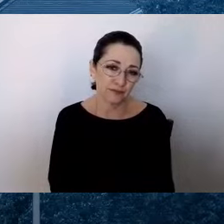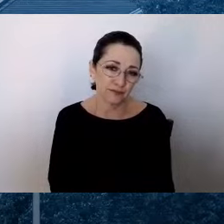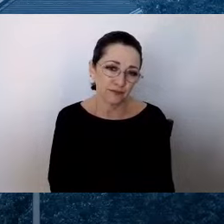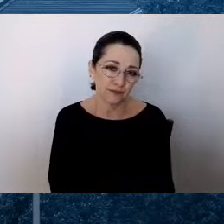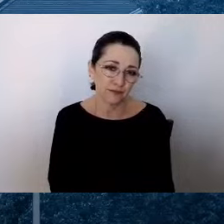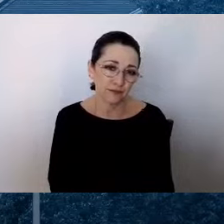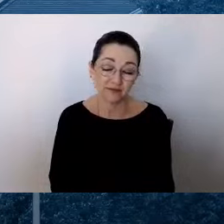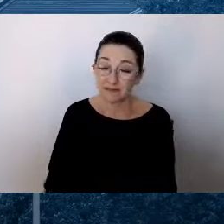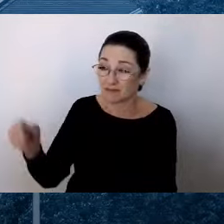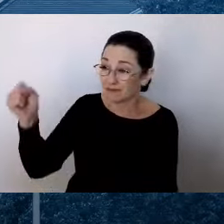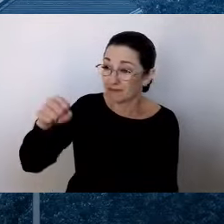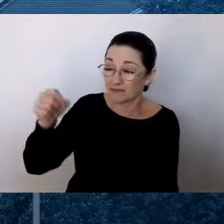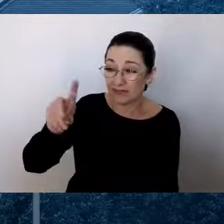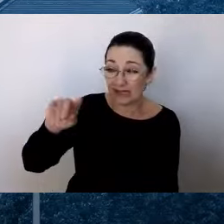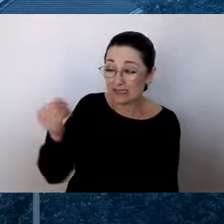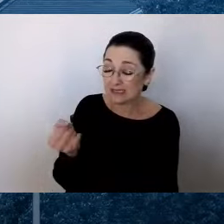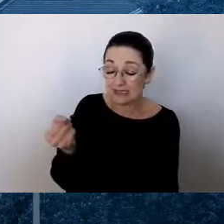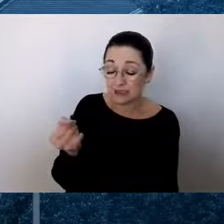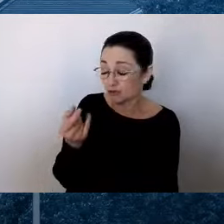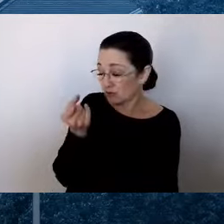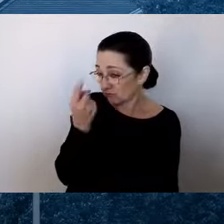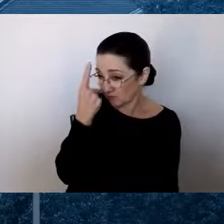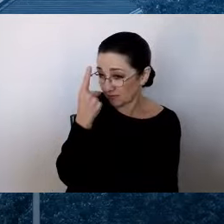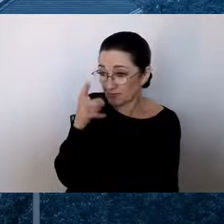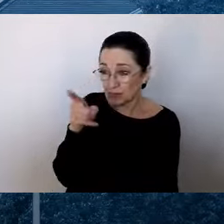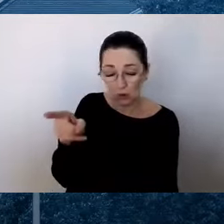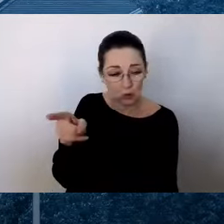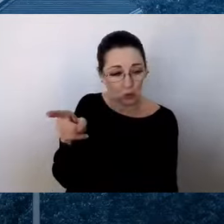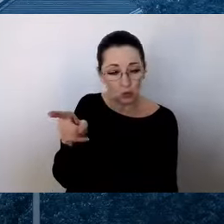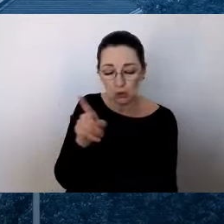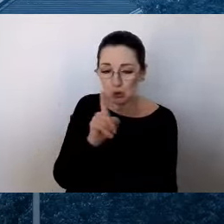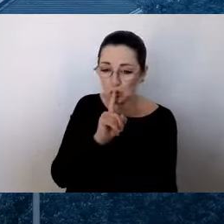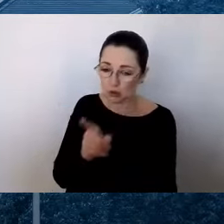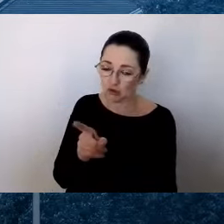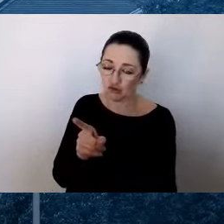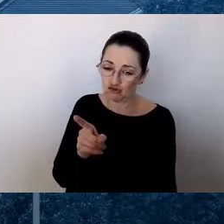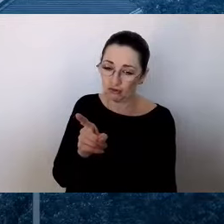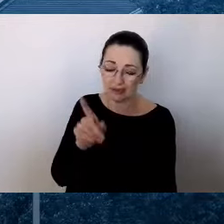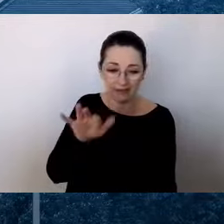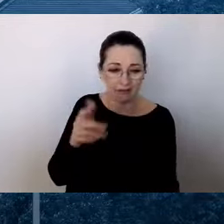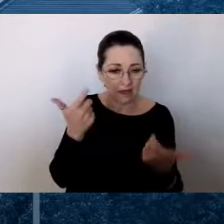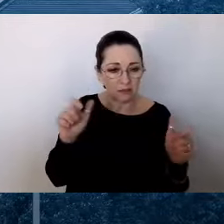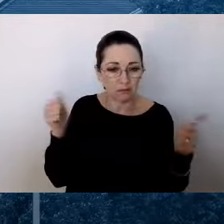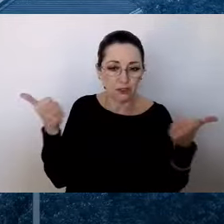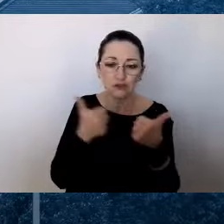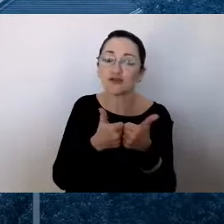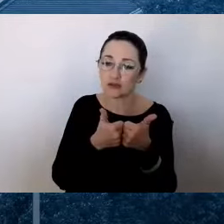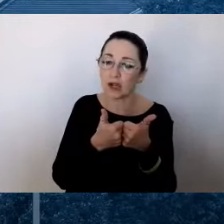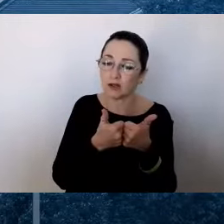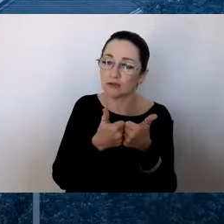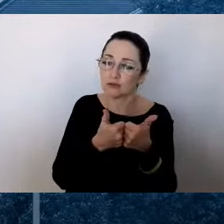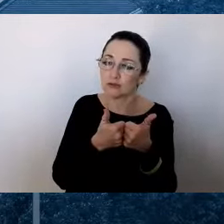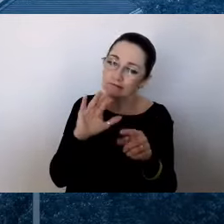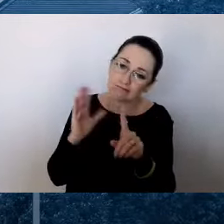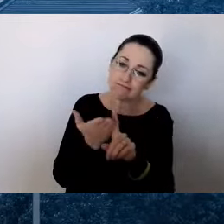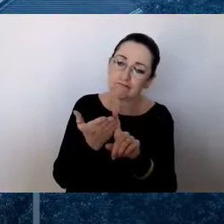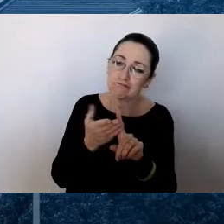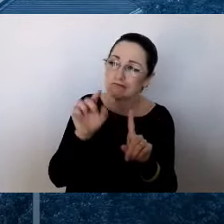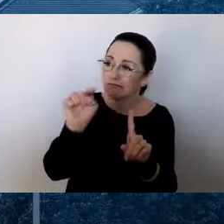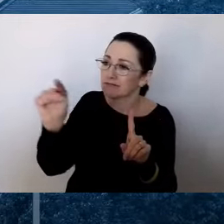Yeah, DJ, I mean, I think you've put your finger on really our biggest challenge, right? Which is to get people